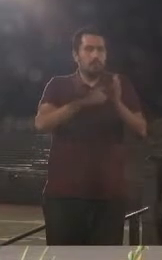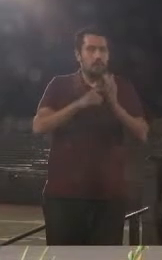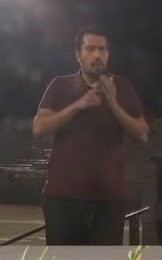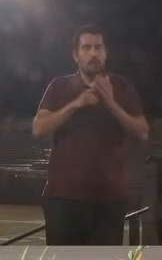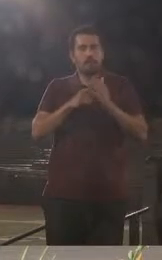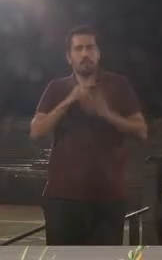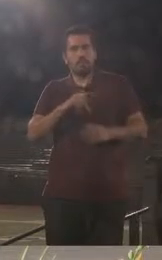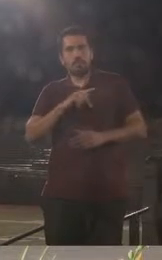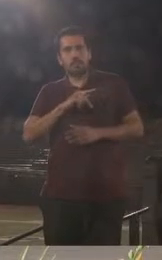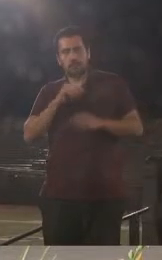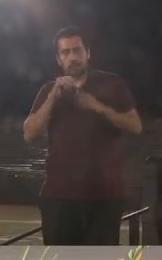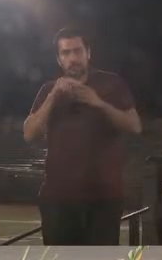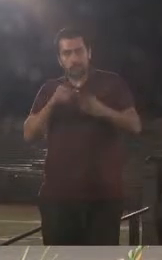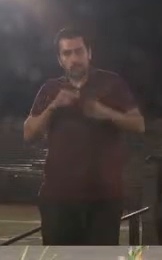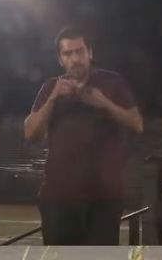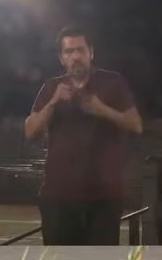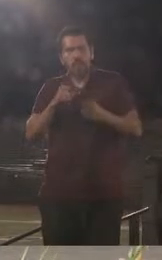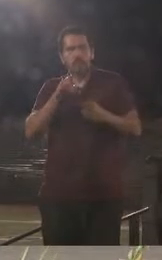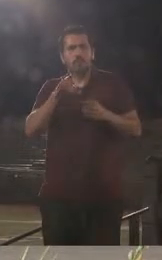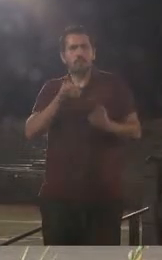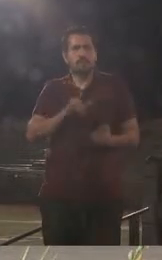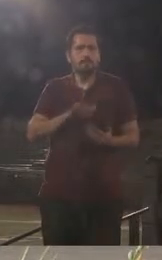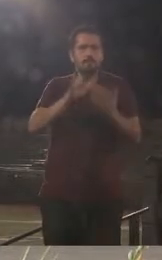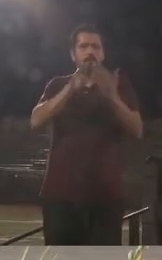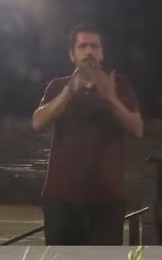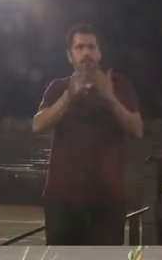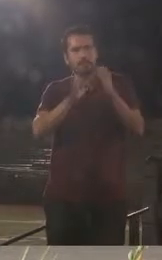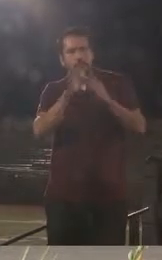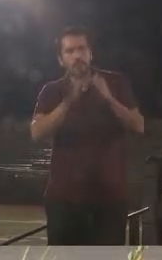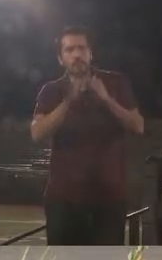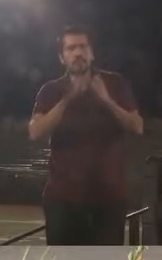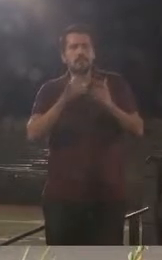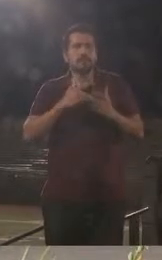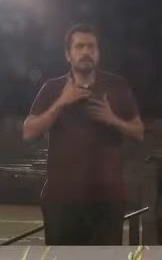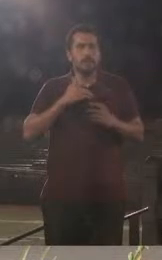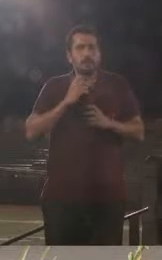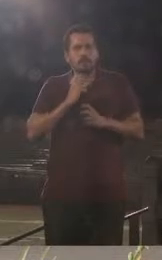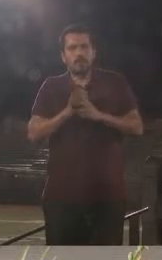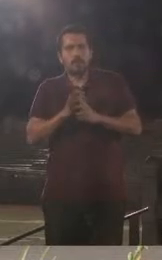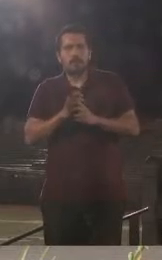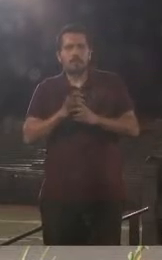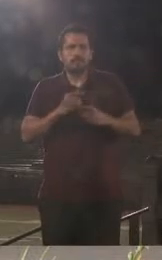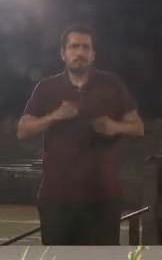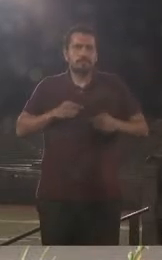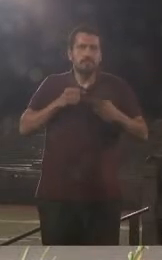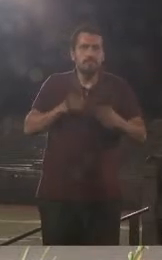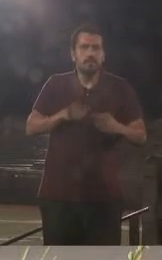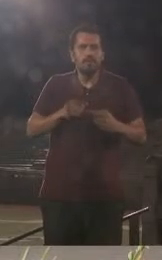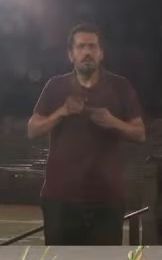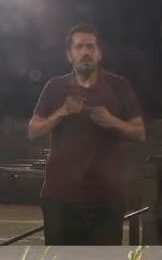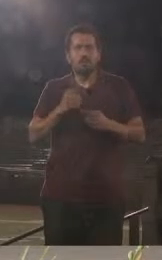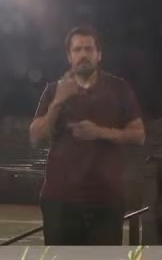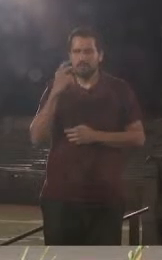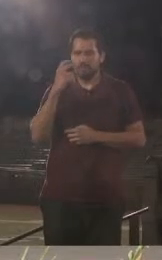faced intense competition and felt the weight of expectations, and you've experienced moments of